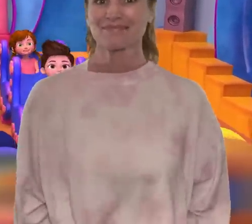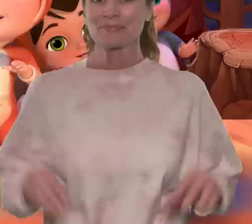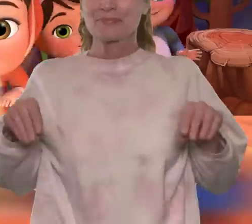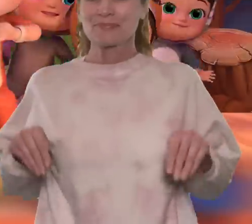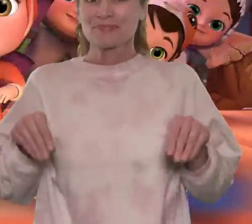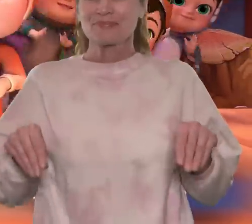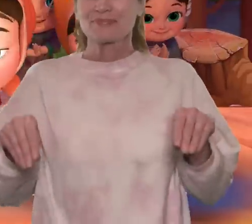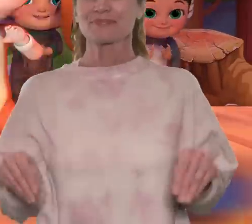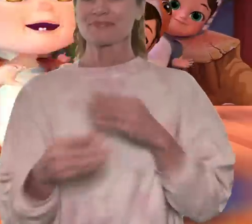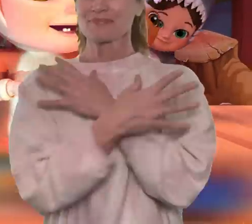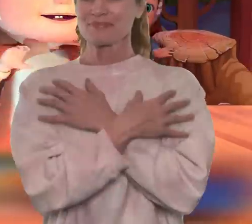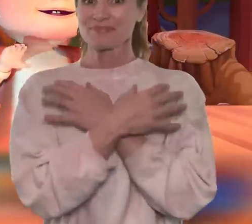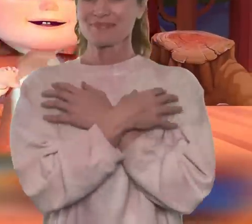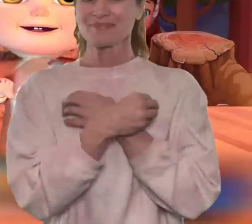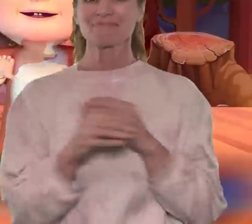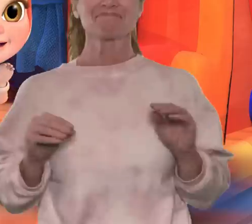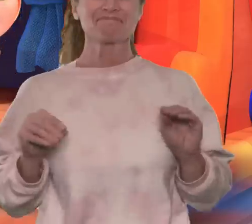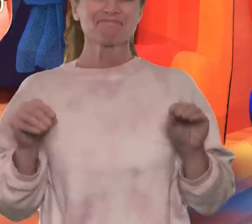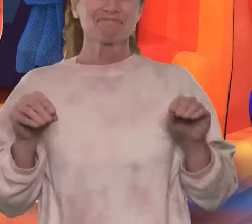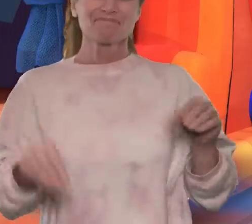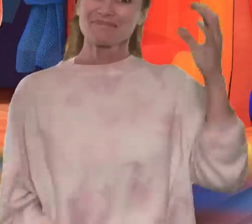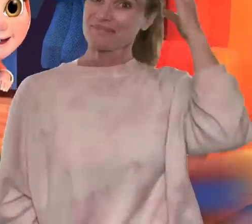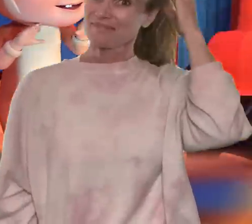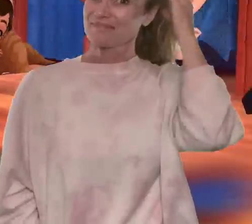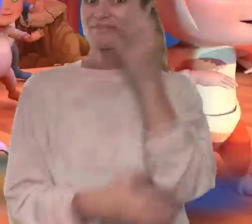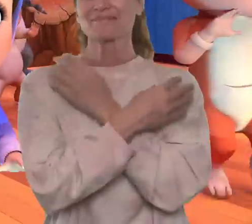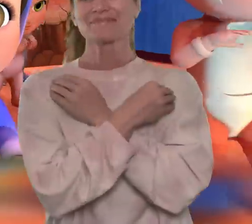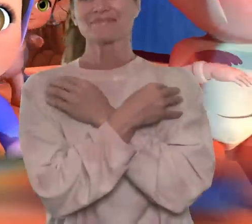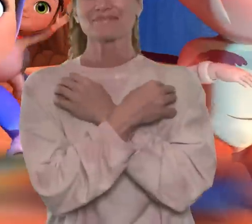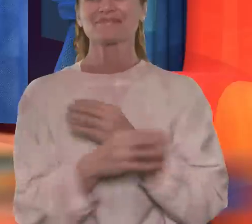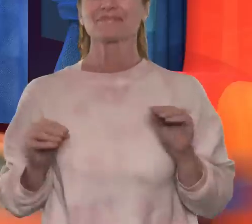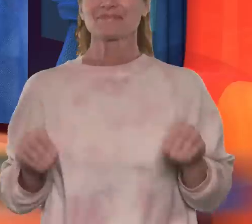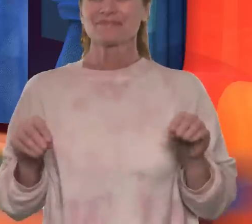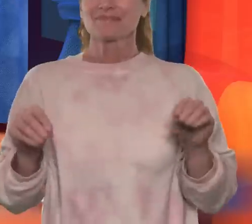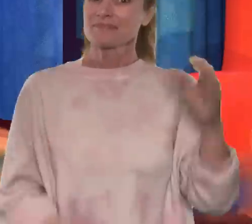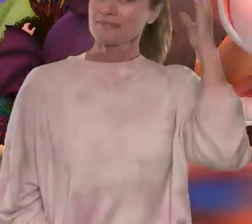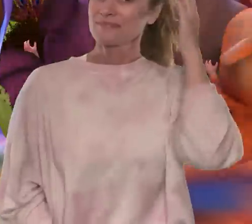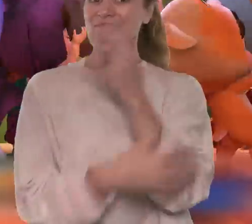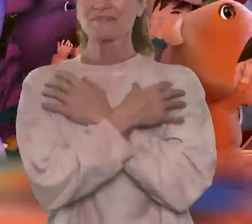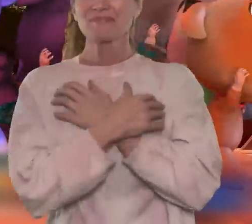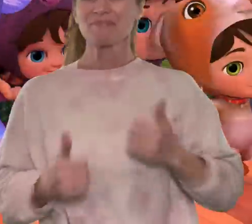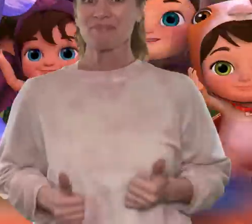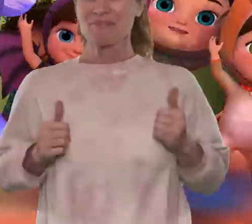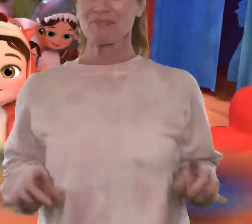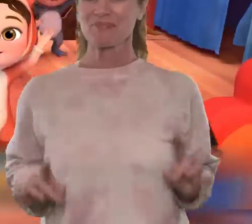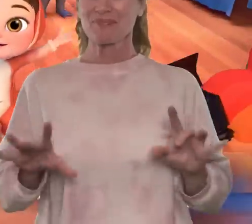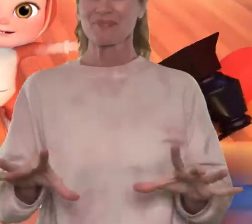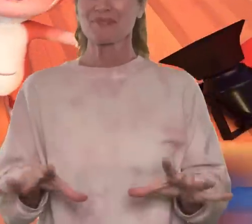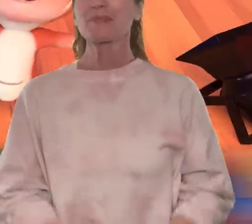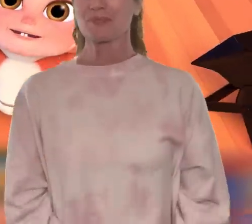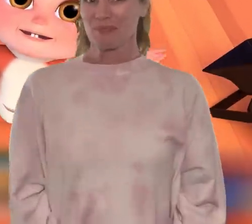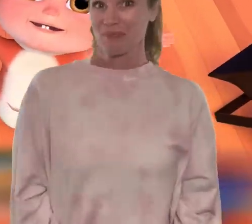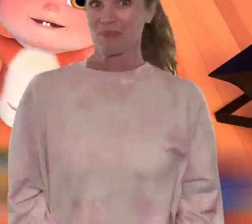the kangaroo and the koala the kangaroo and the koala the kangaroo and the koala live